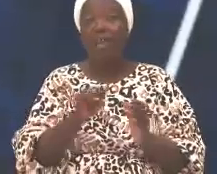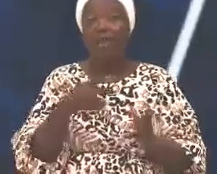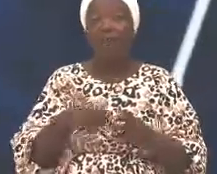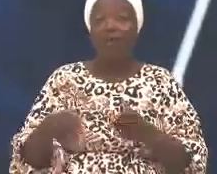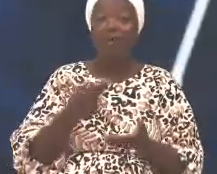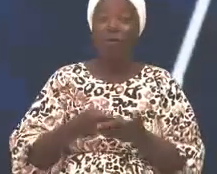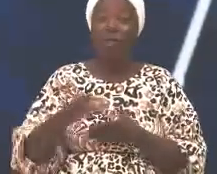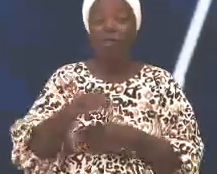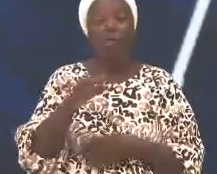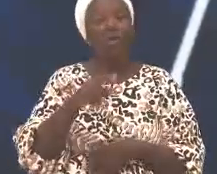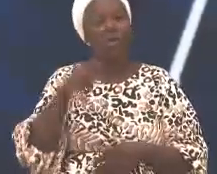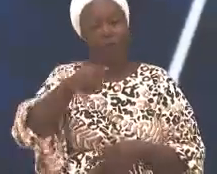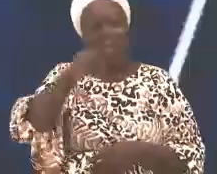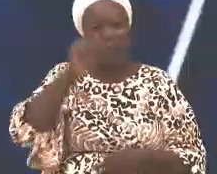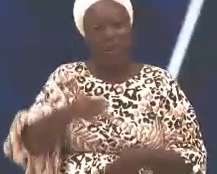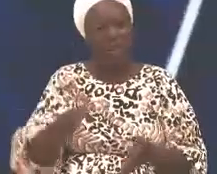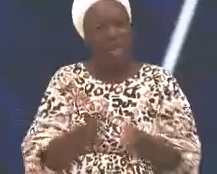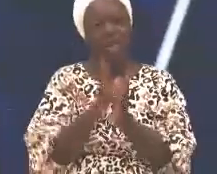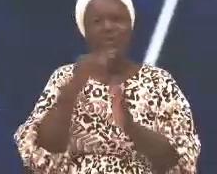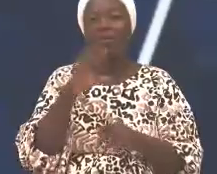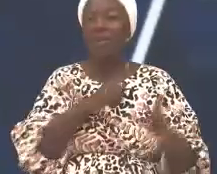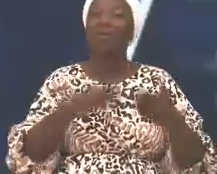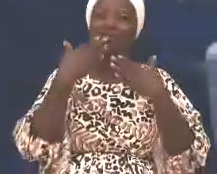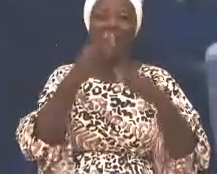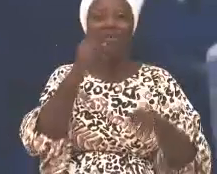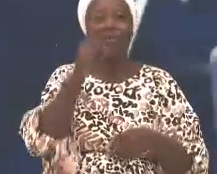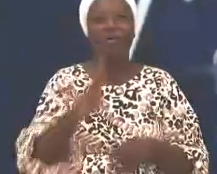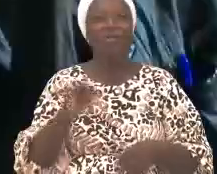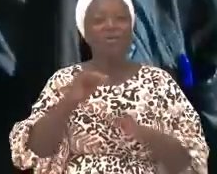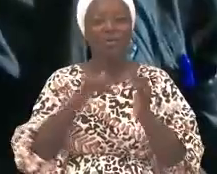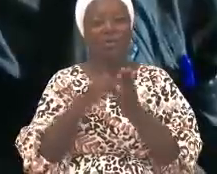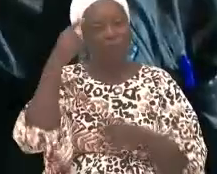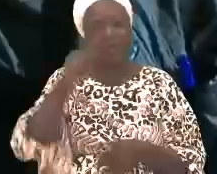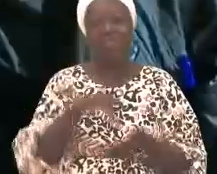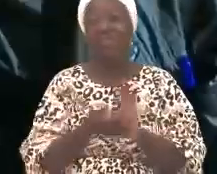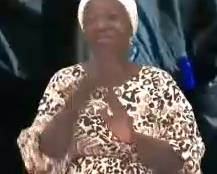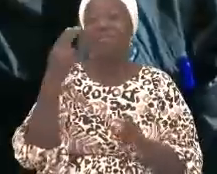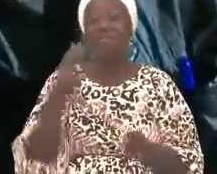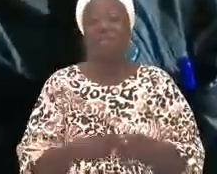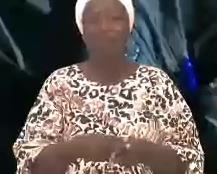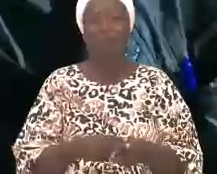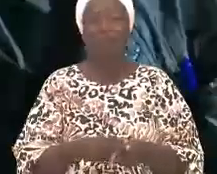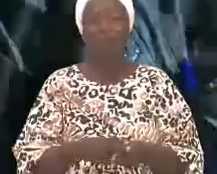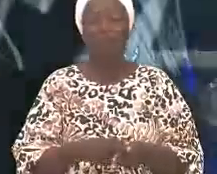the Lord. Thank God he will do it for you. And look at